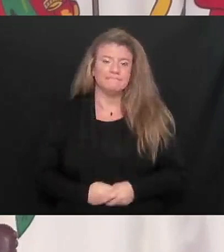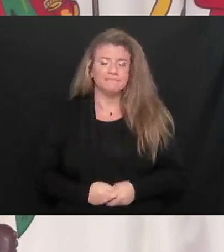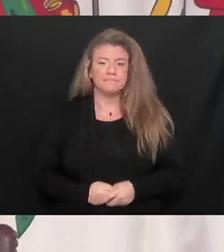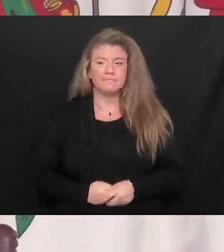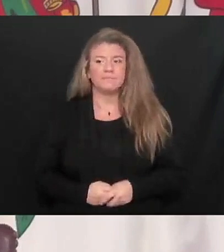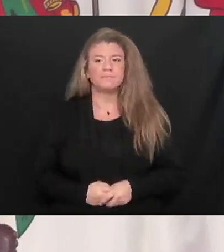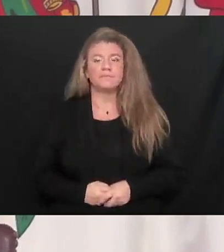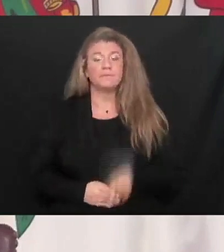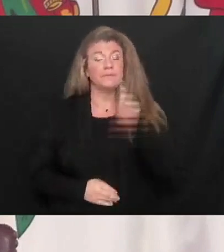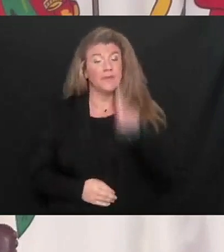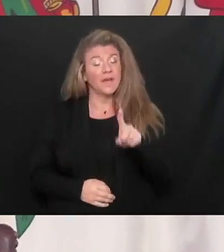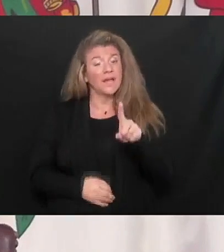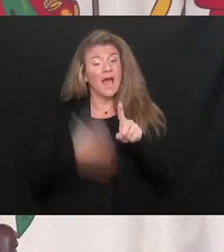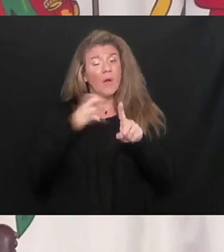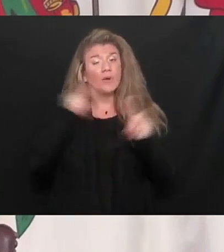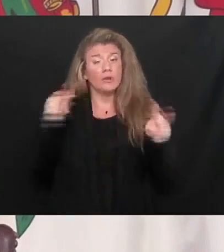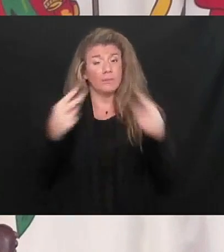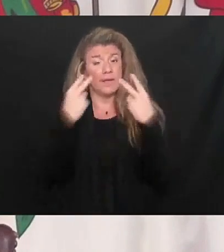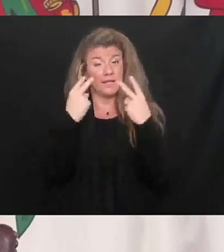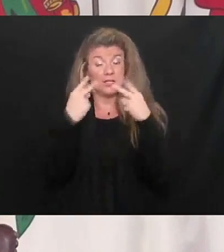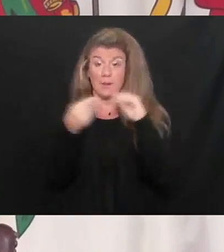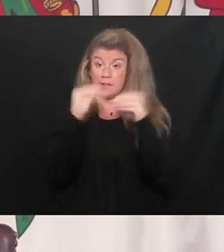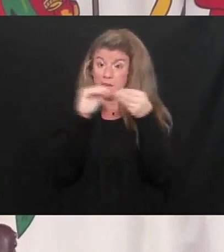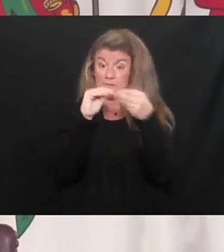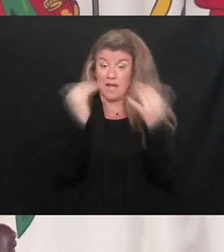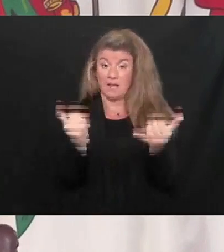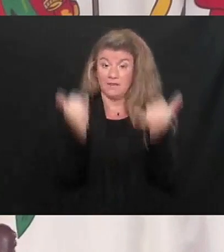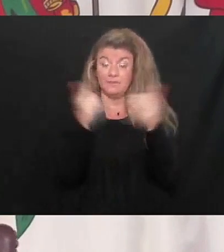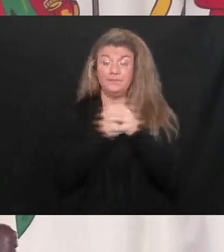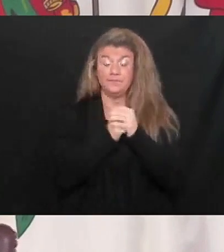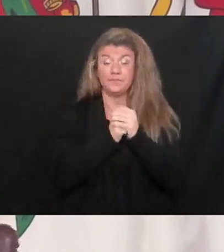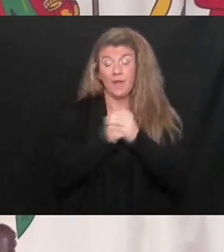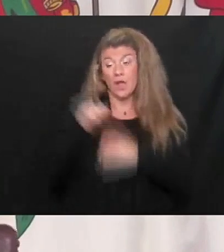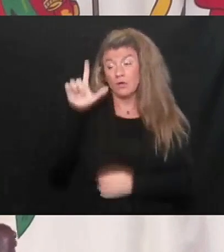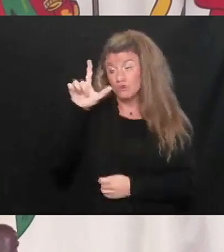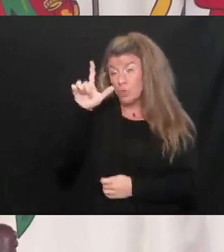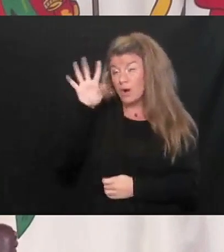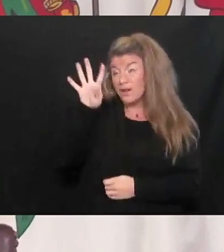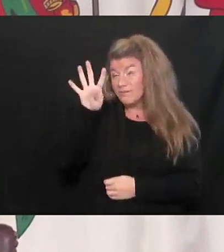Now, I want you to pay really close attention to these numbers. We've had